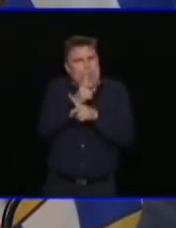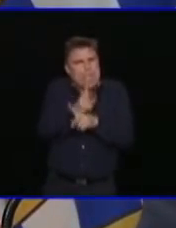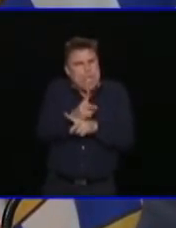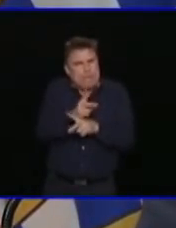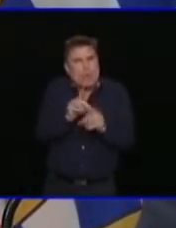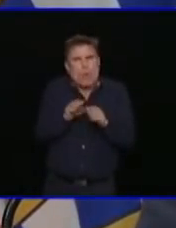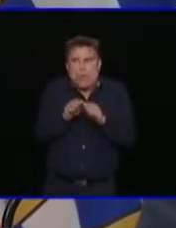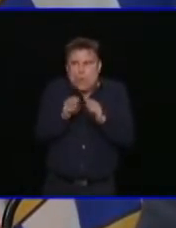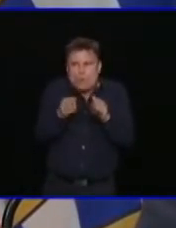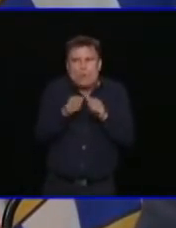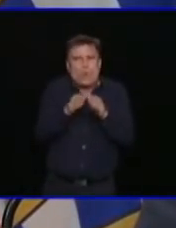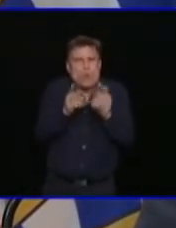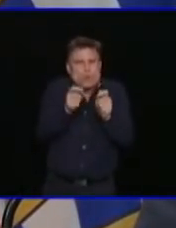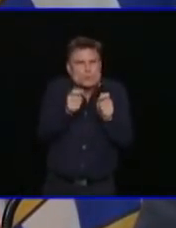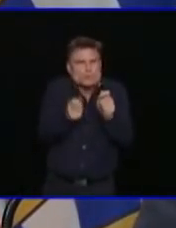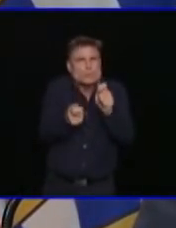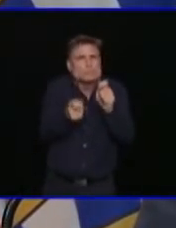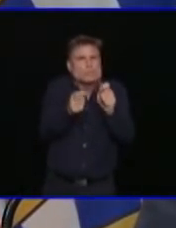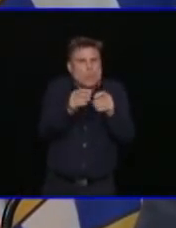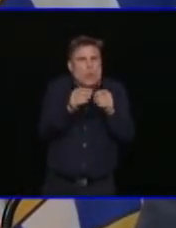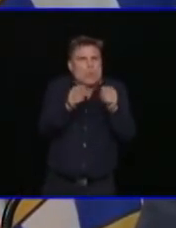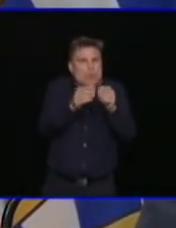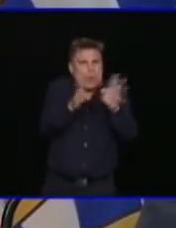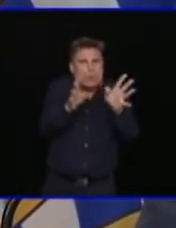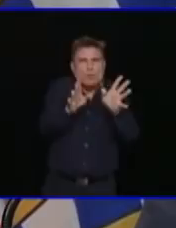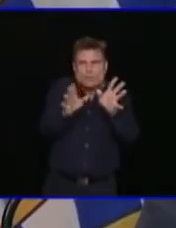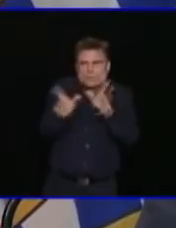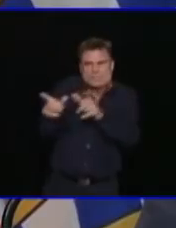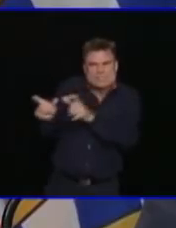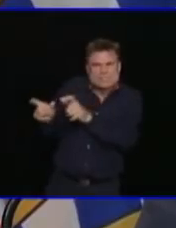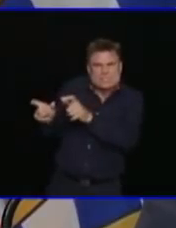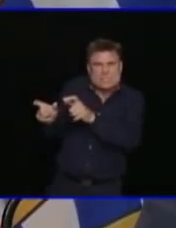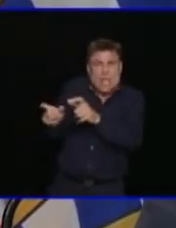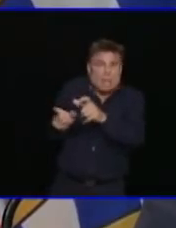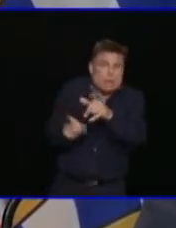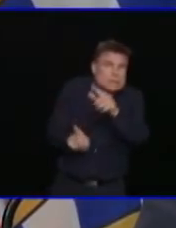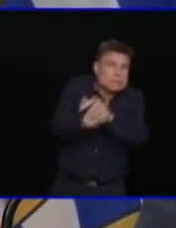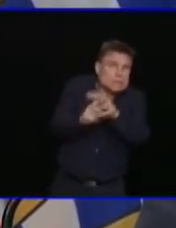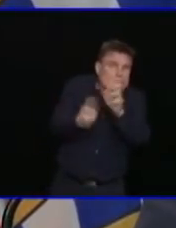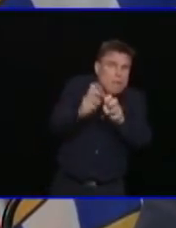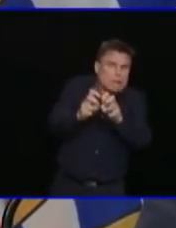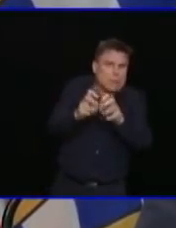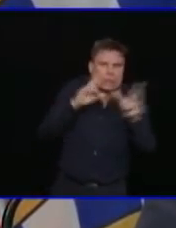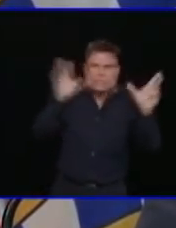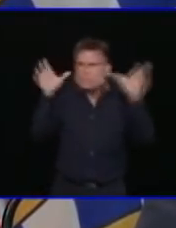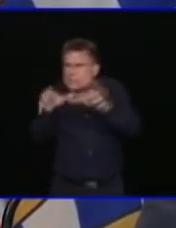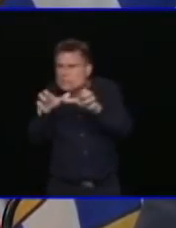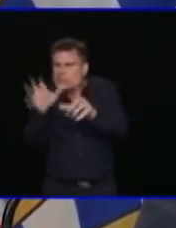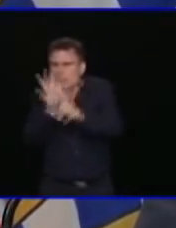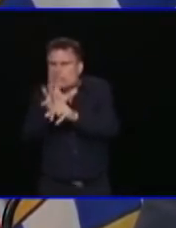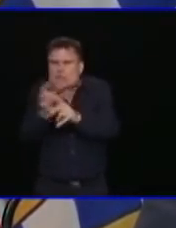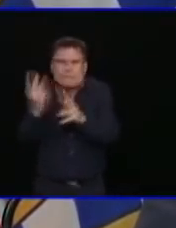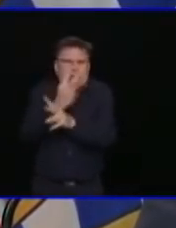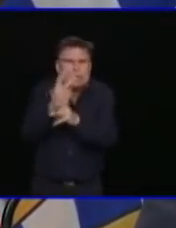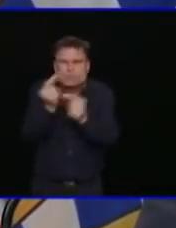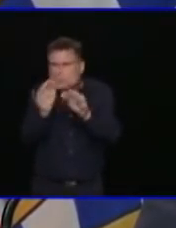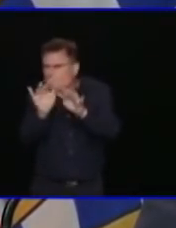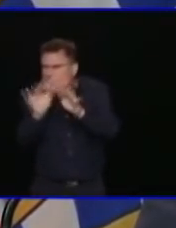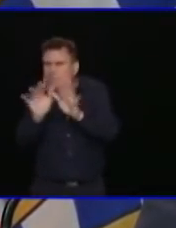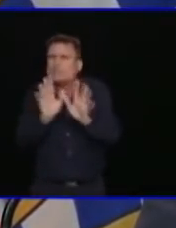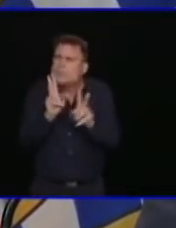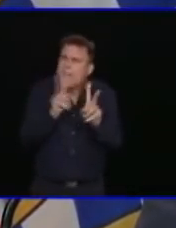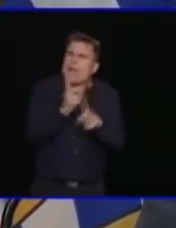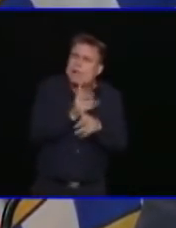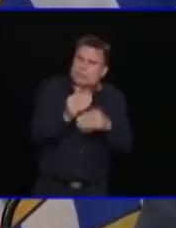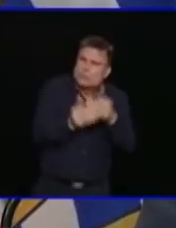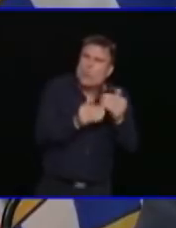arise. Do you have a follow-up, Shannon? I do. Asking for a colleague here. CTV News has received a photo that